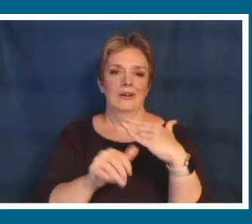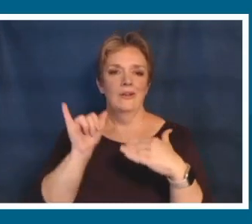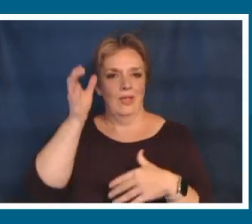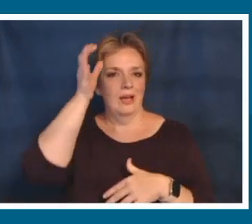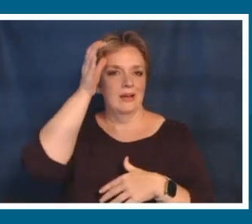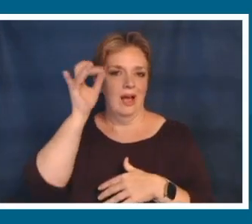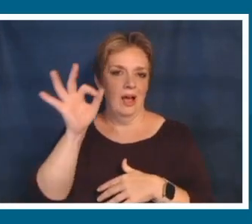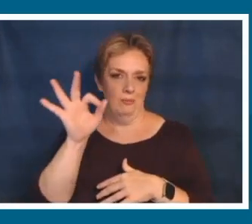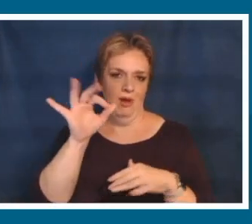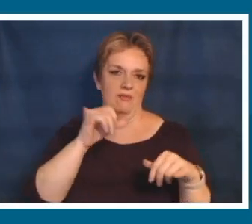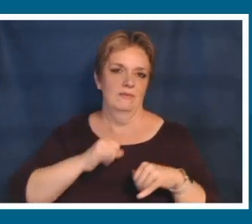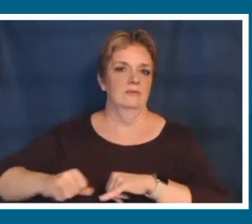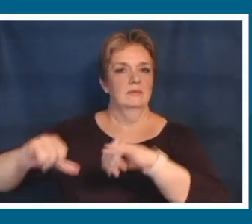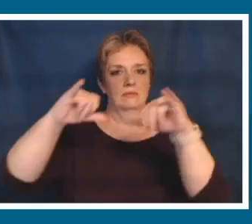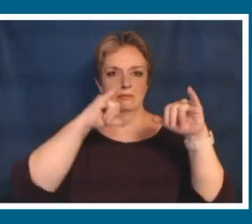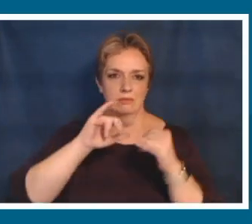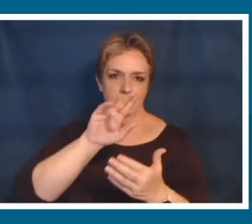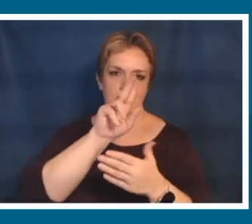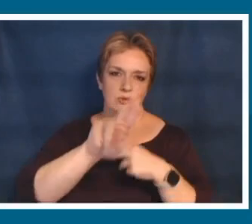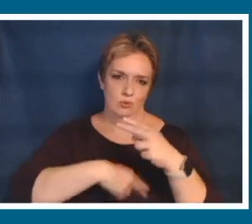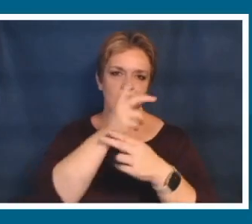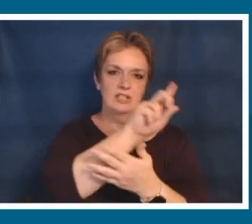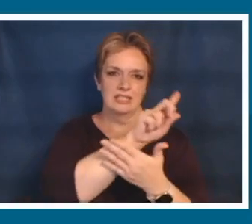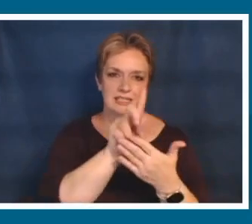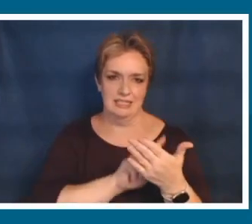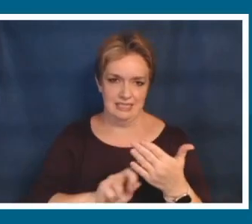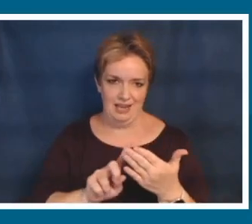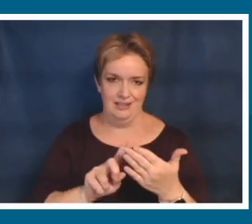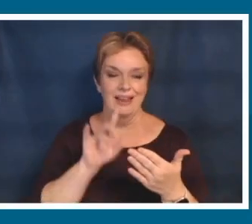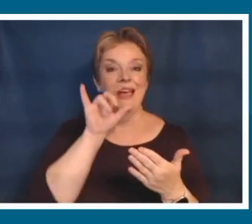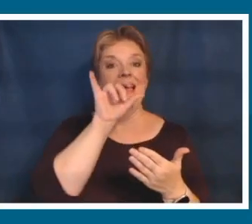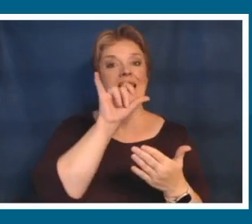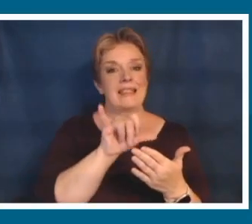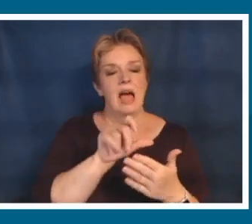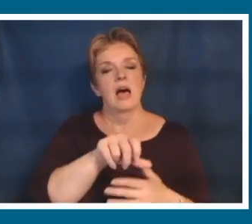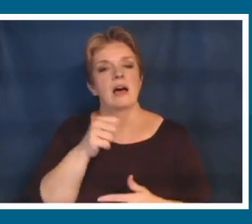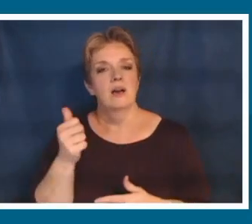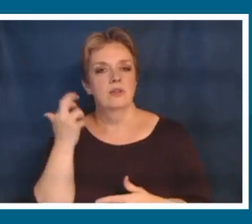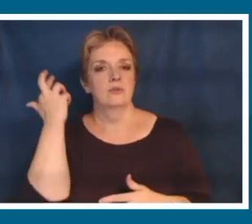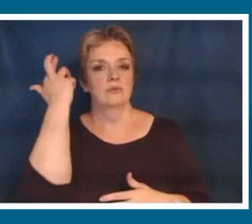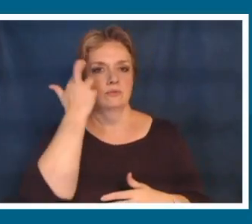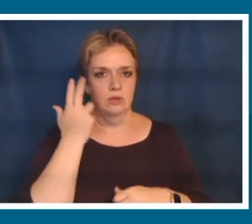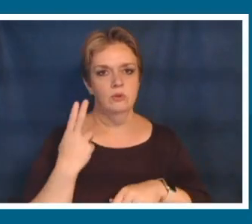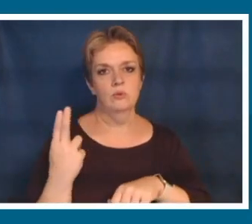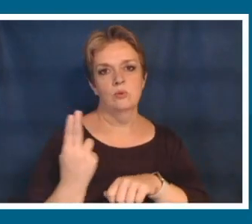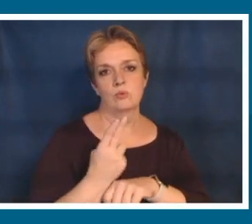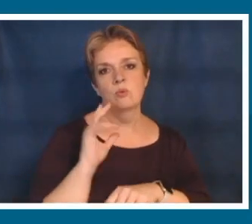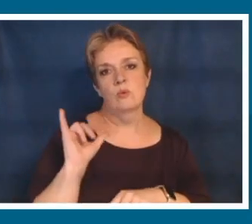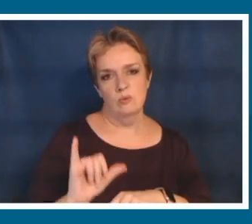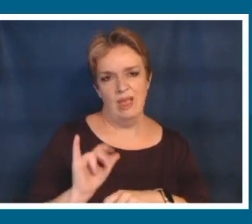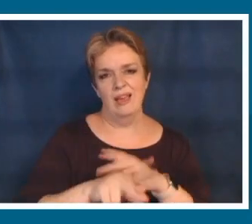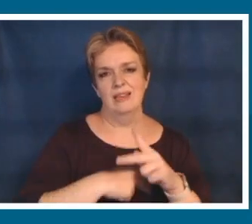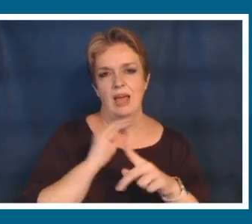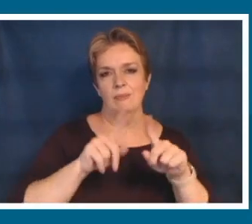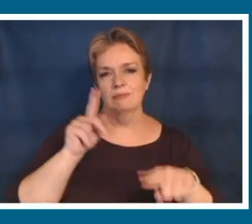is another reason to use a primary source combination.